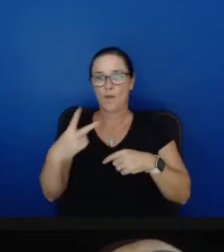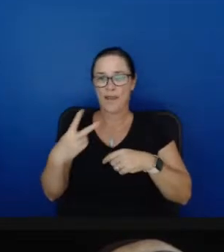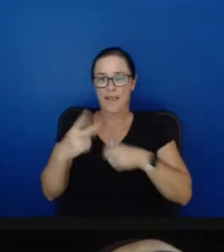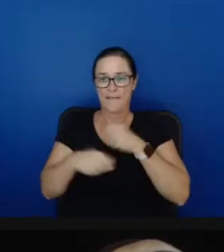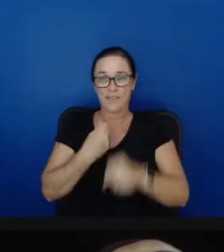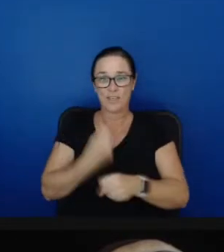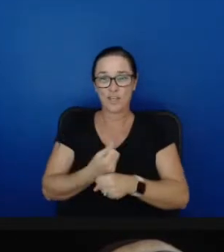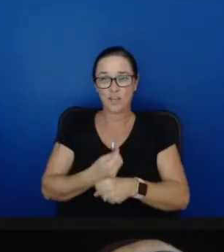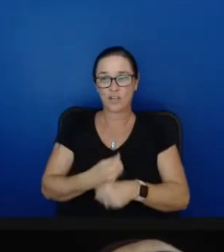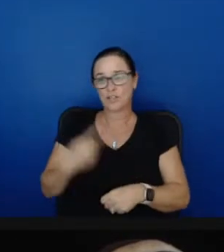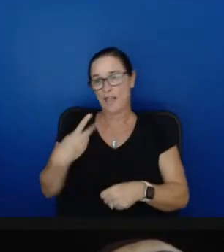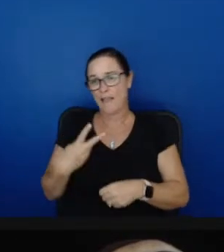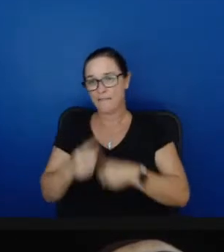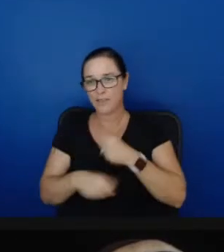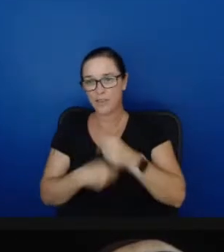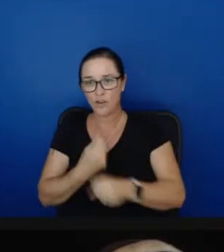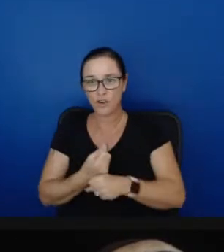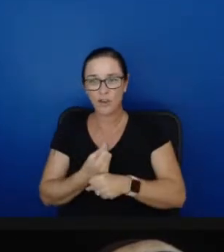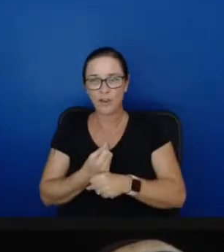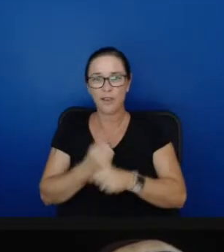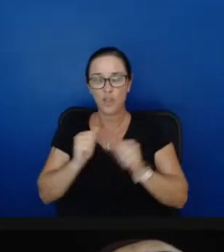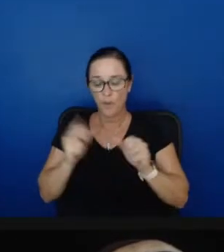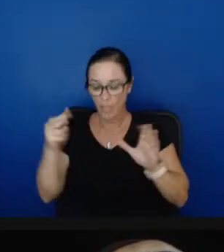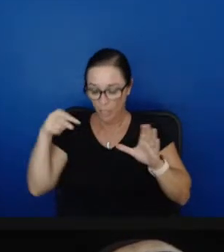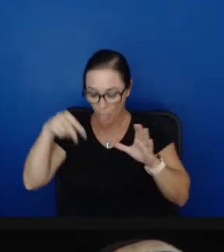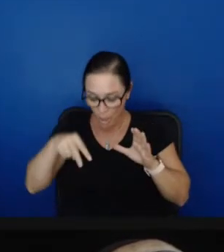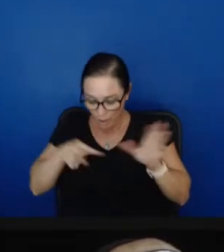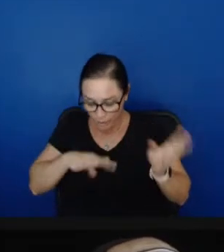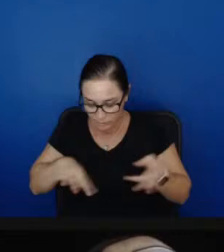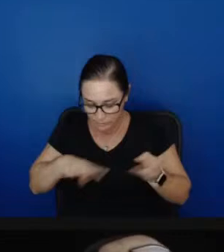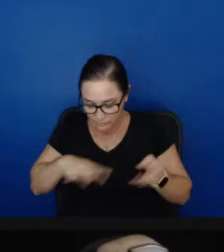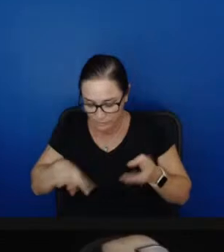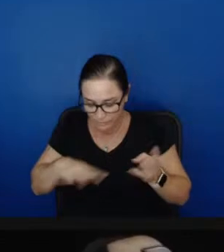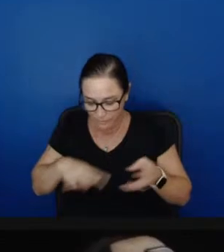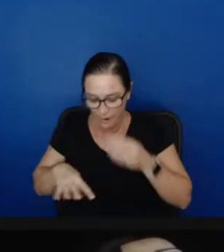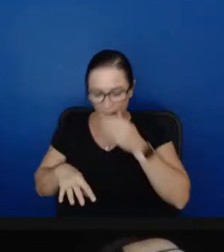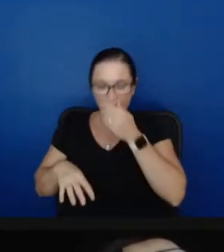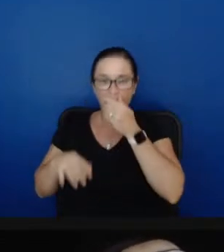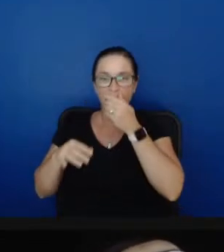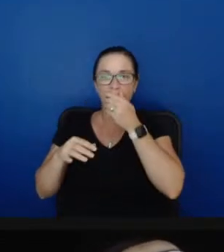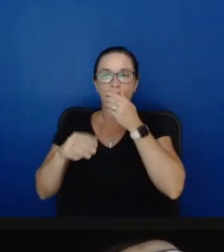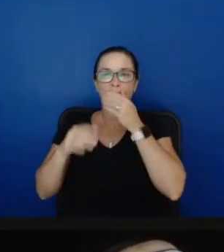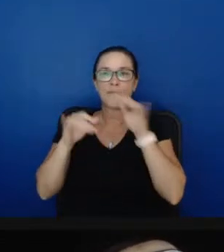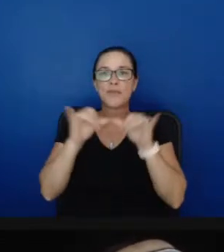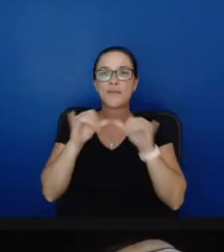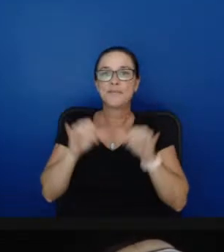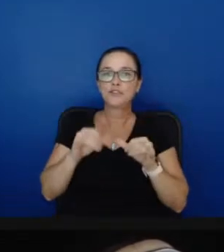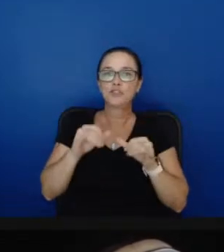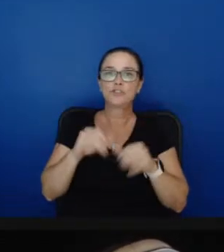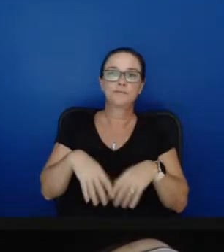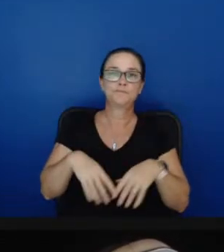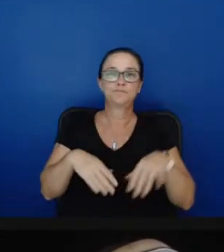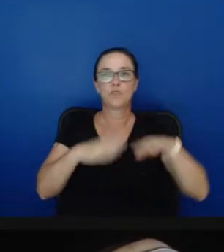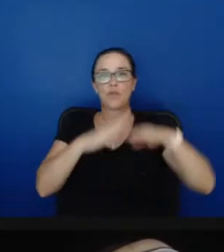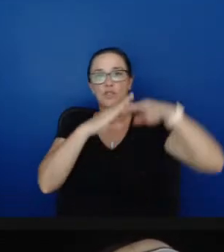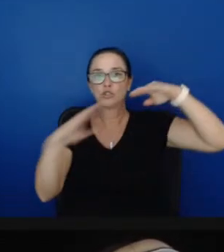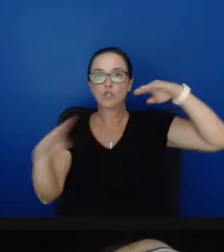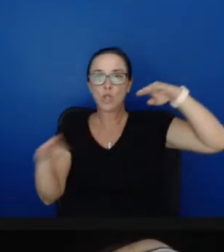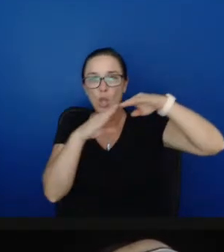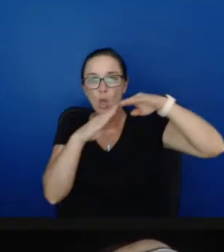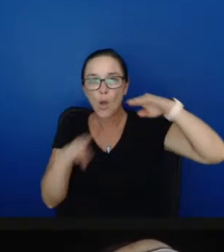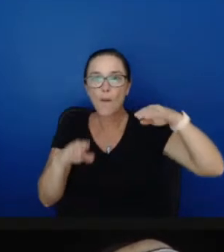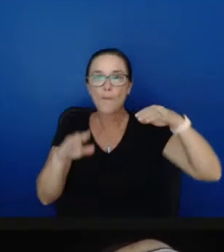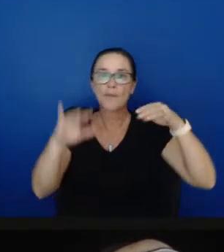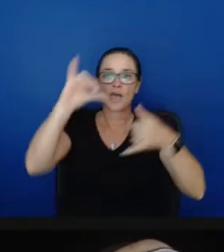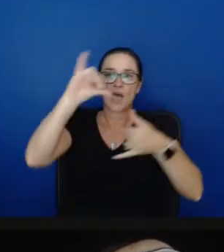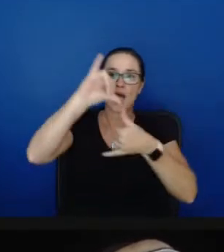time. You see they're measuring slope, the height, the width, velocity of the lava tube, cross-section of the area